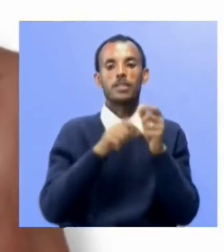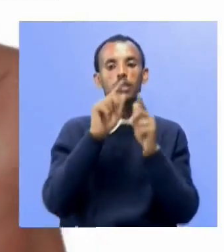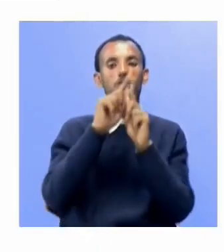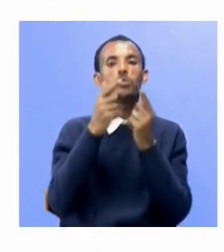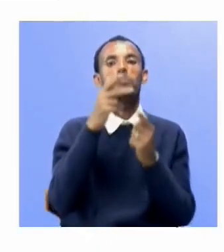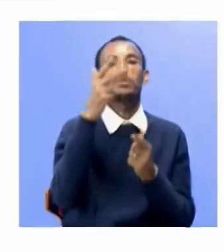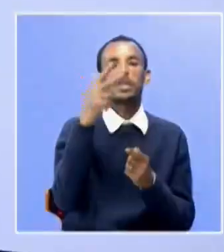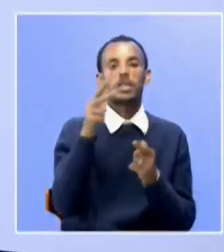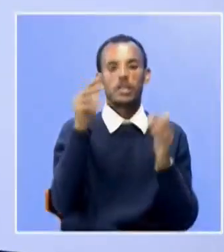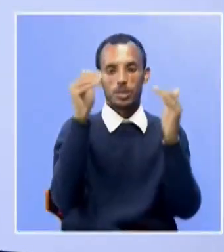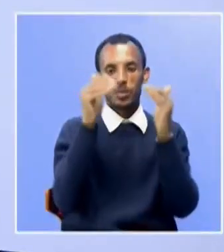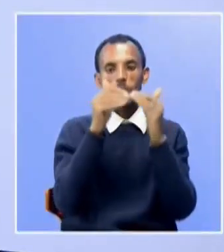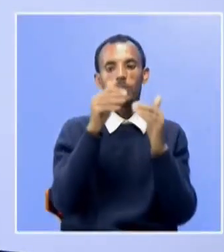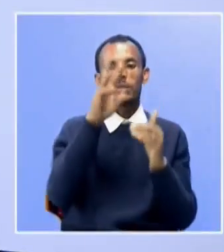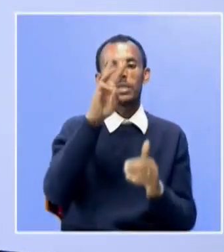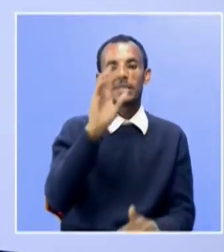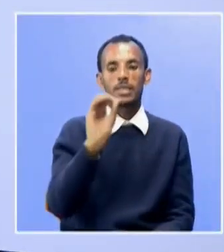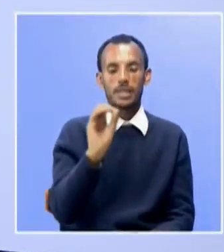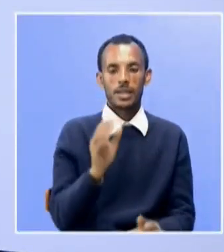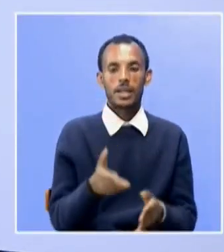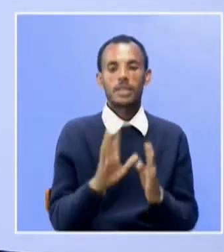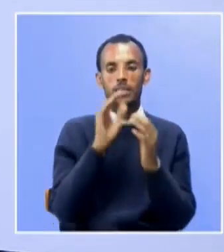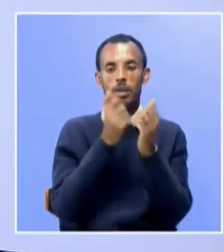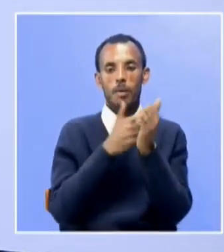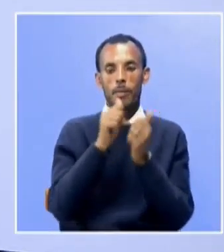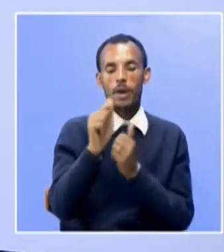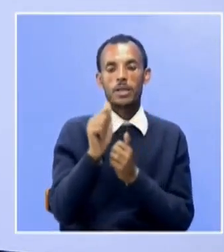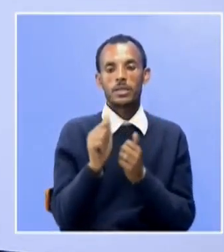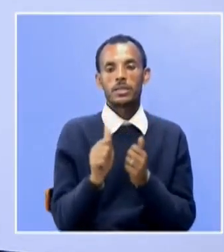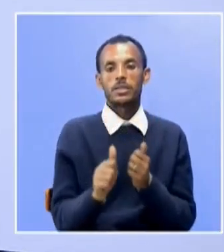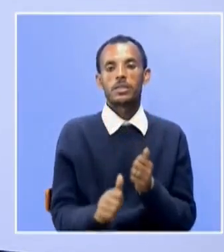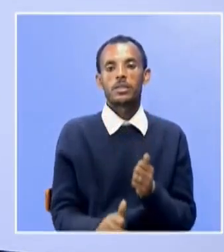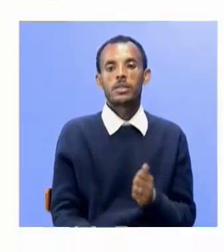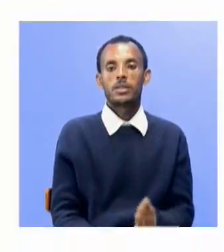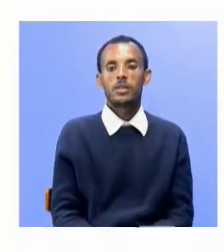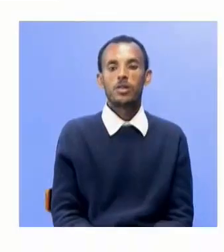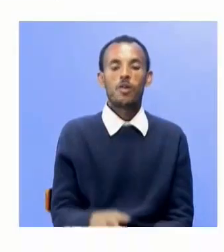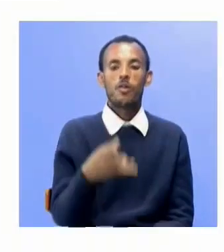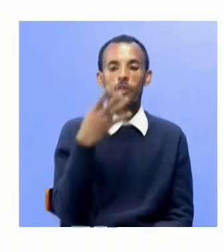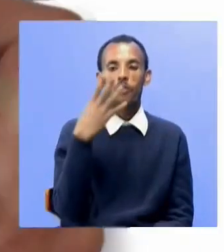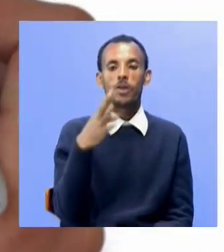is 16. Now let's proceed to this one, 14.